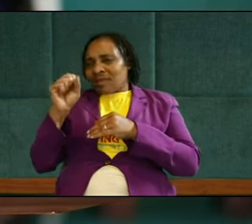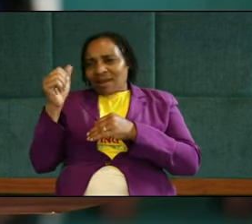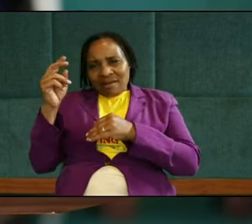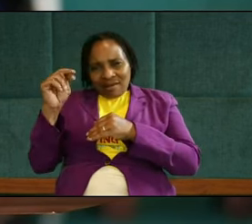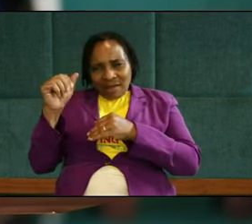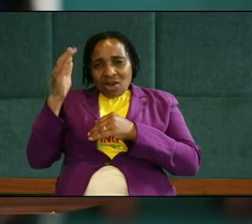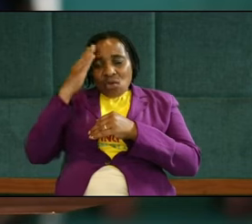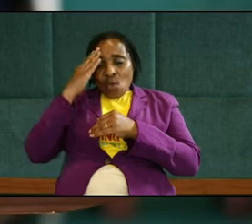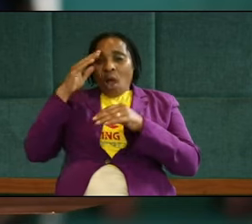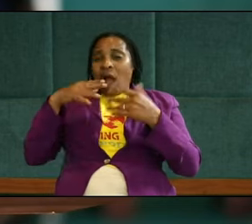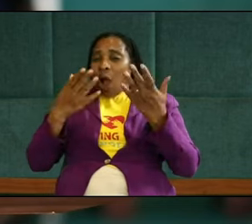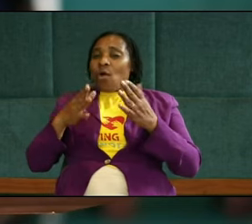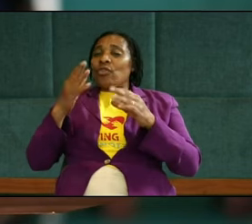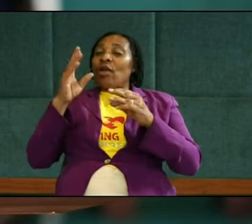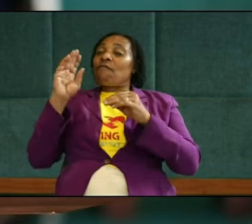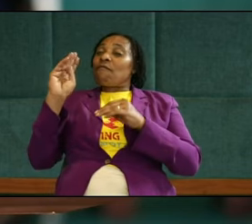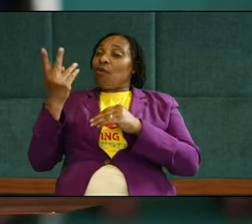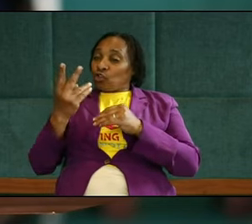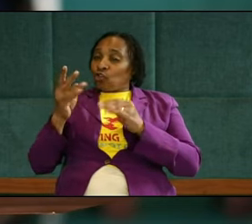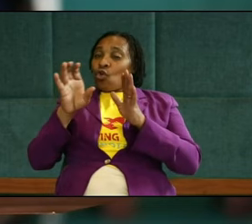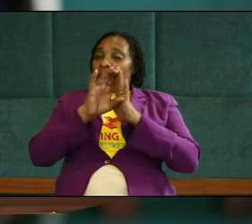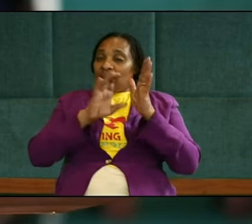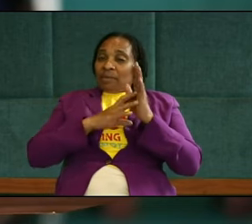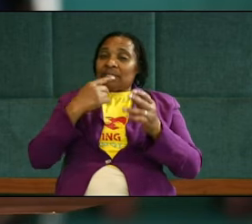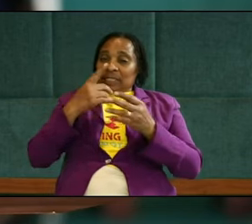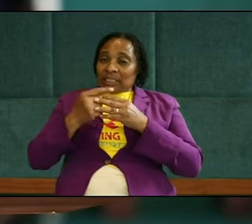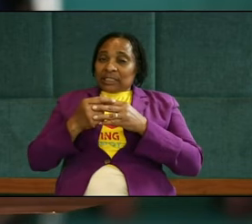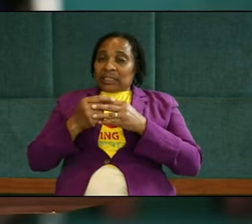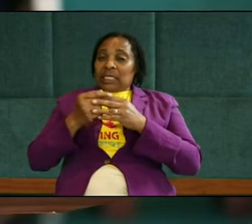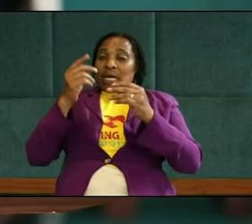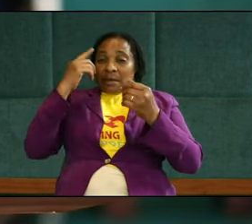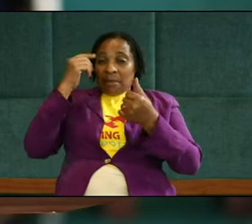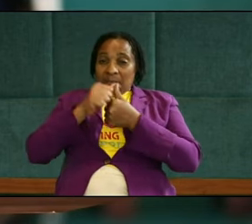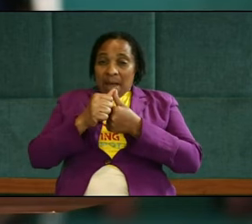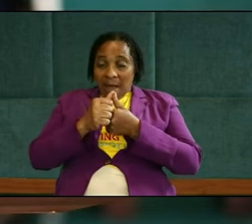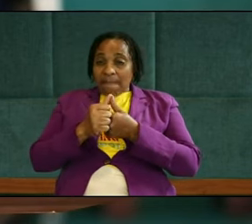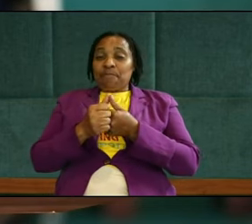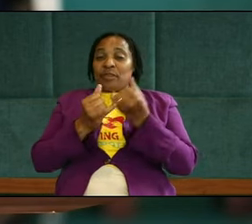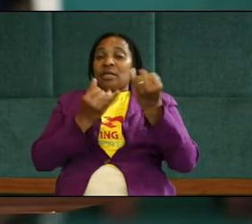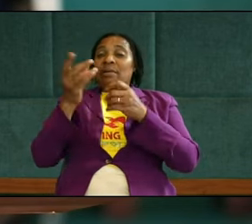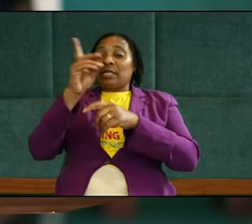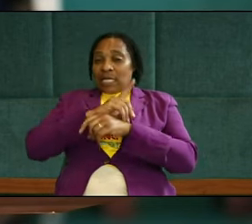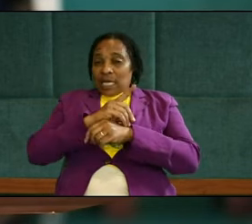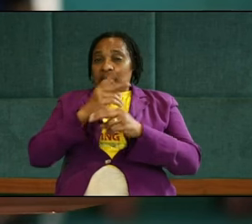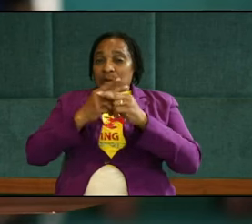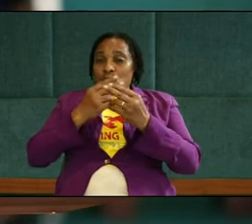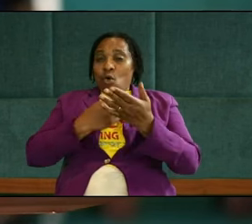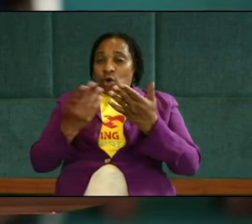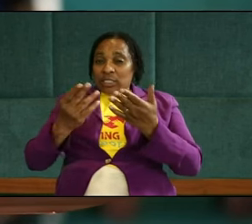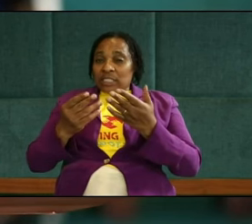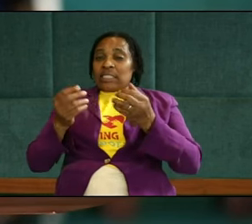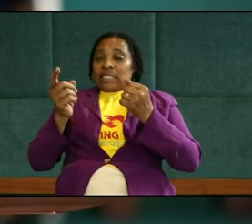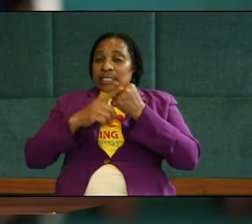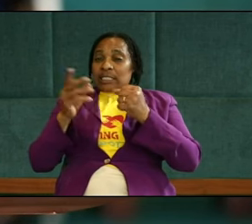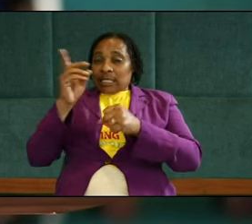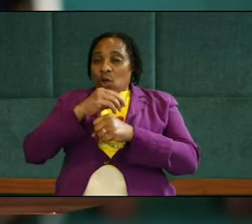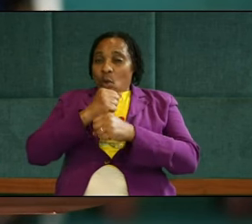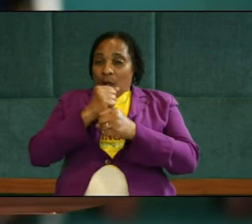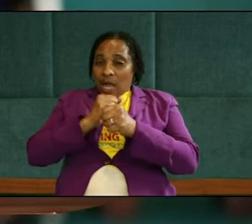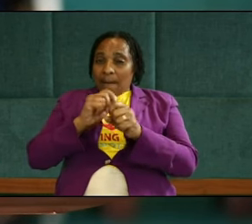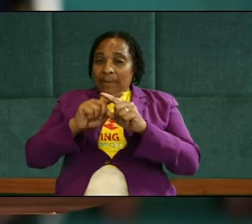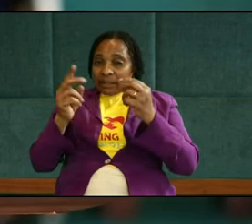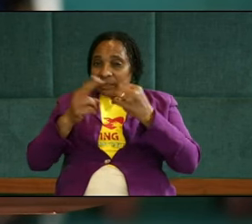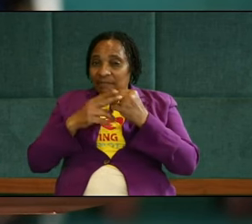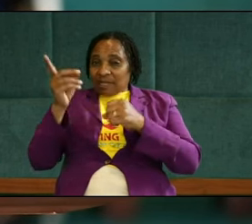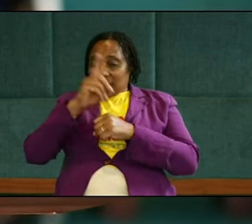fourth commandment said, "Remember the Sabbath day to keep it holy. 6 days you shall labor and do all your work. But the seventh day is the Sabbath of